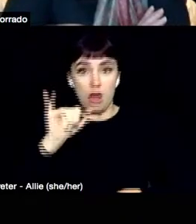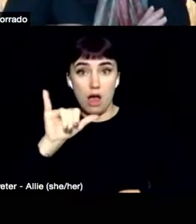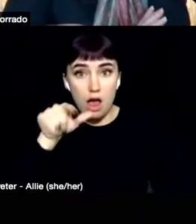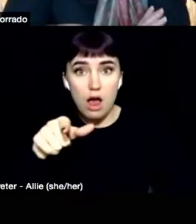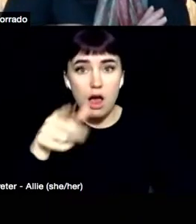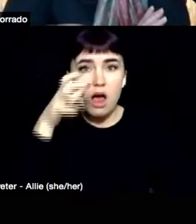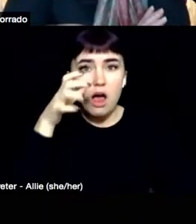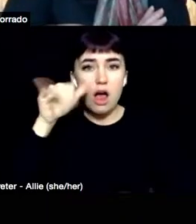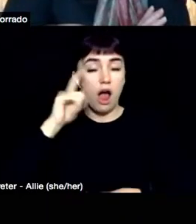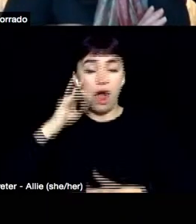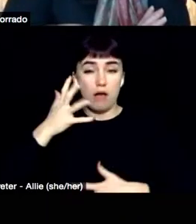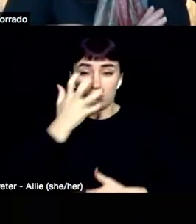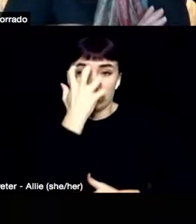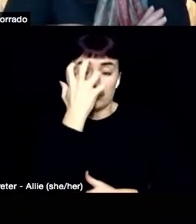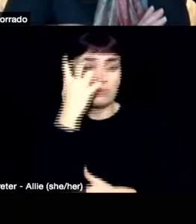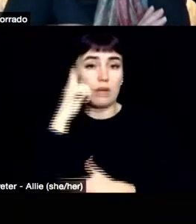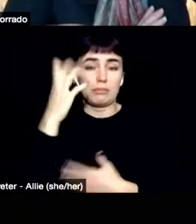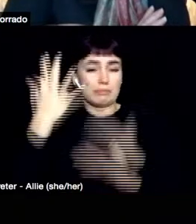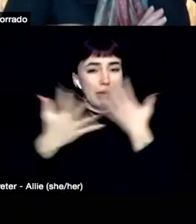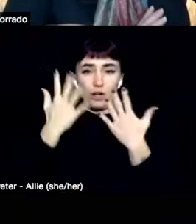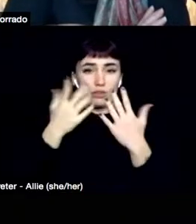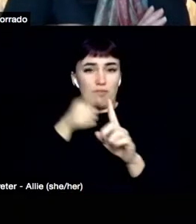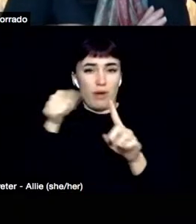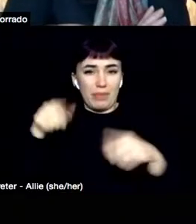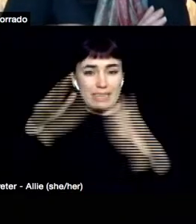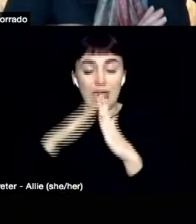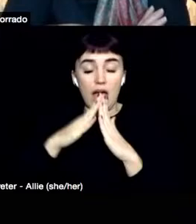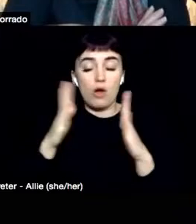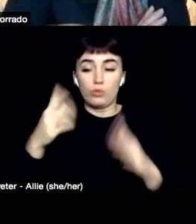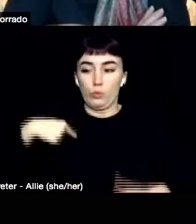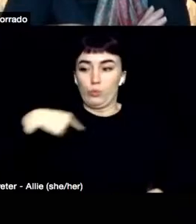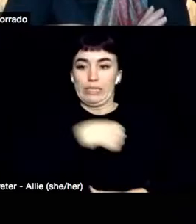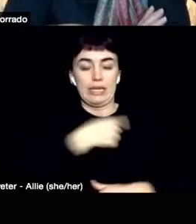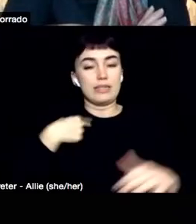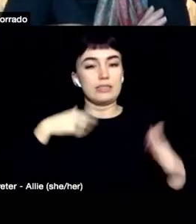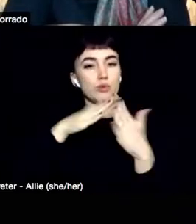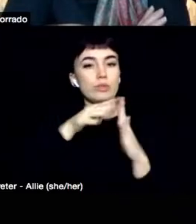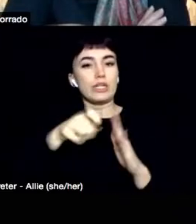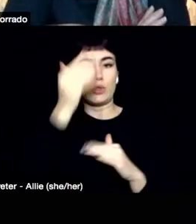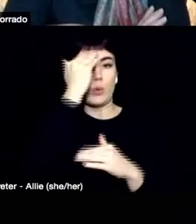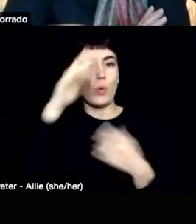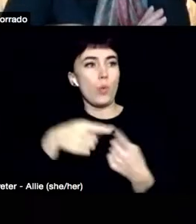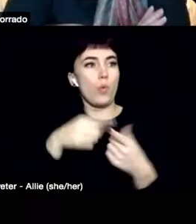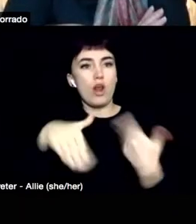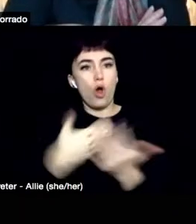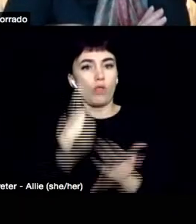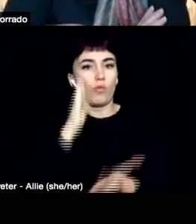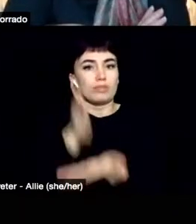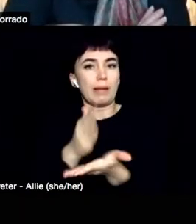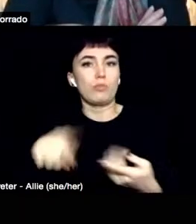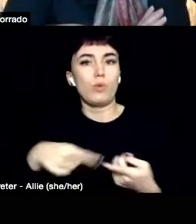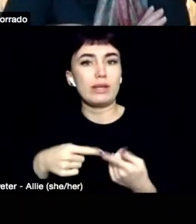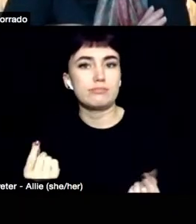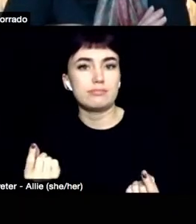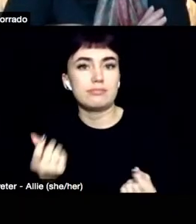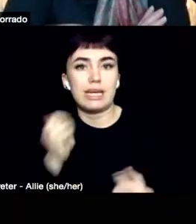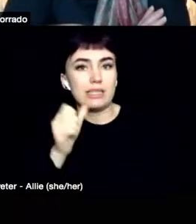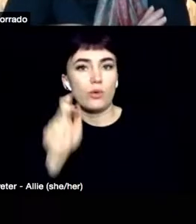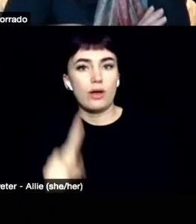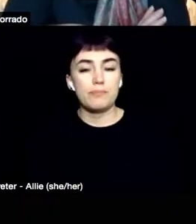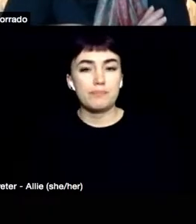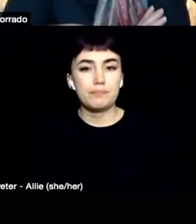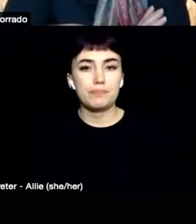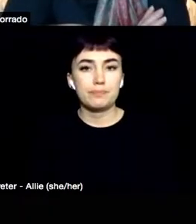to be from this town, and we as a community need to know when all of this is going to stop, because it's not okay.